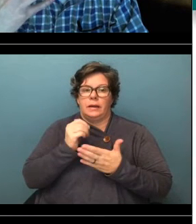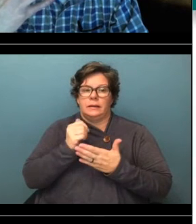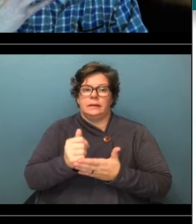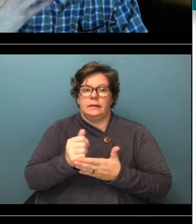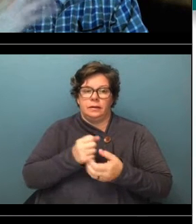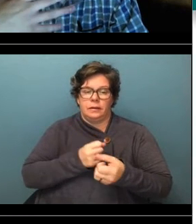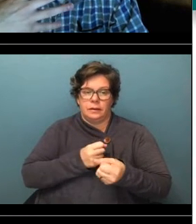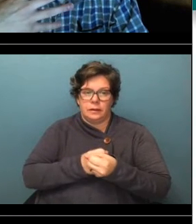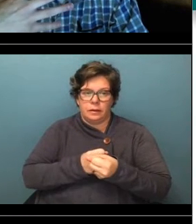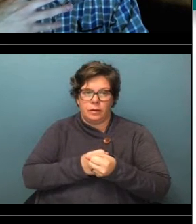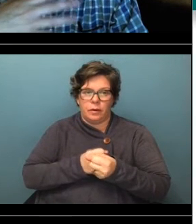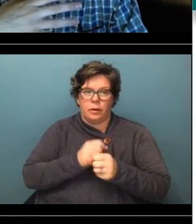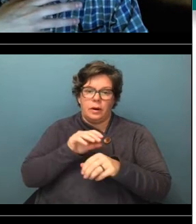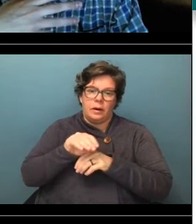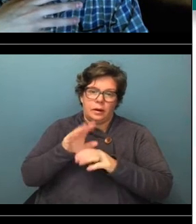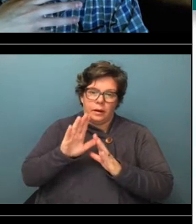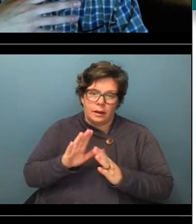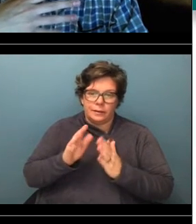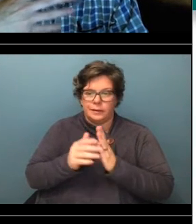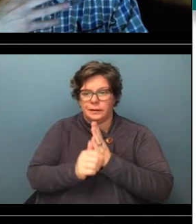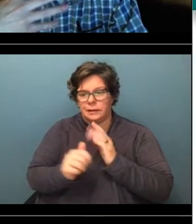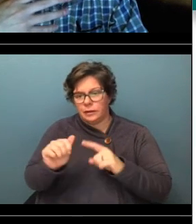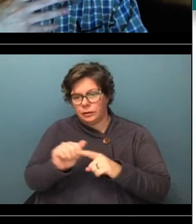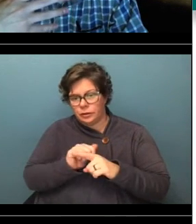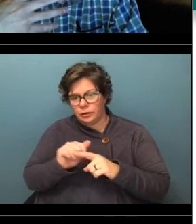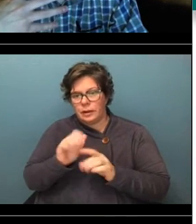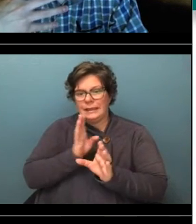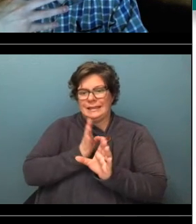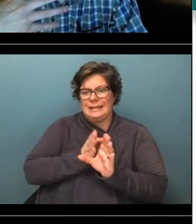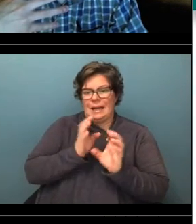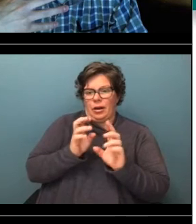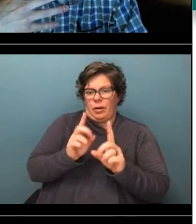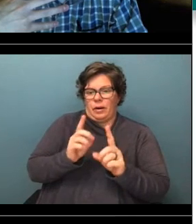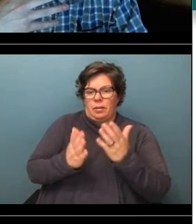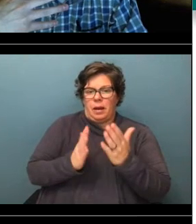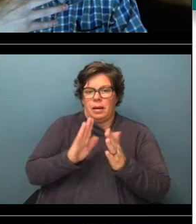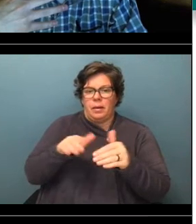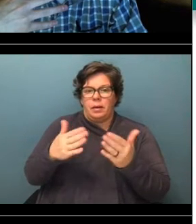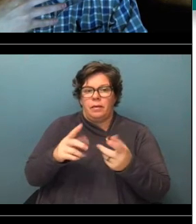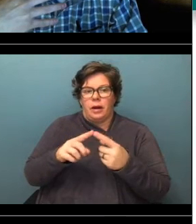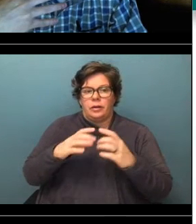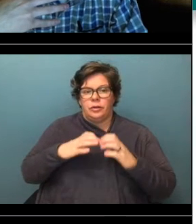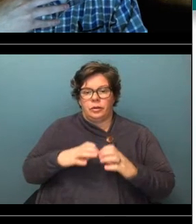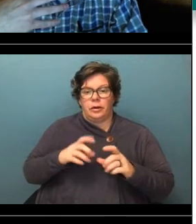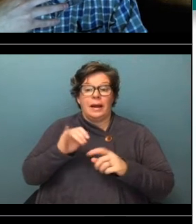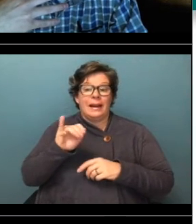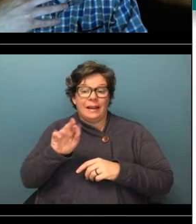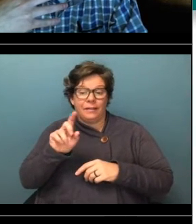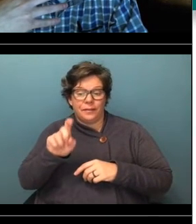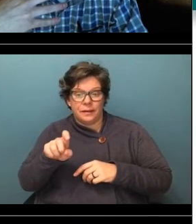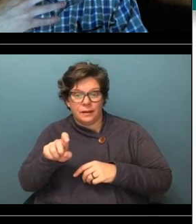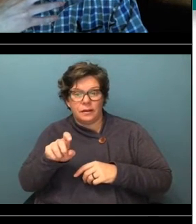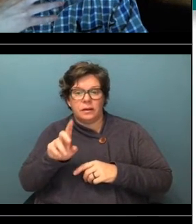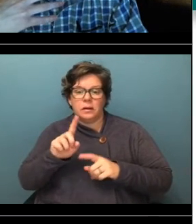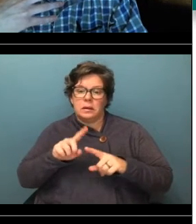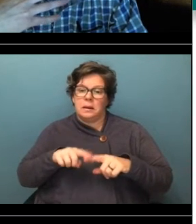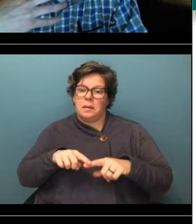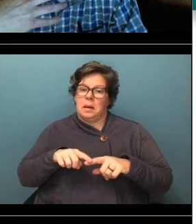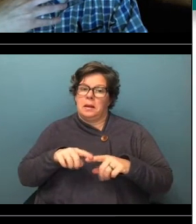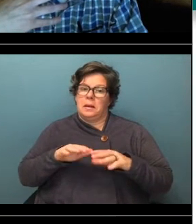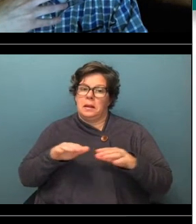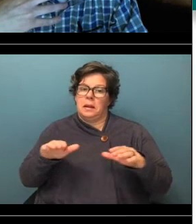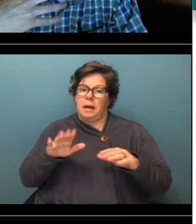support. Counseling, skills training, and psychoeducation may be provided to the client as needed. Depending upon the level of